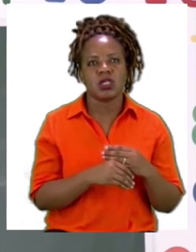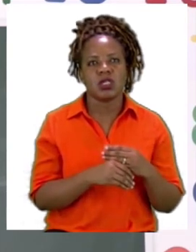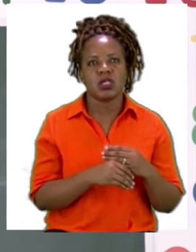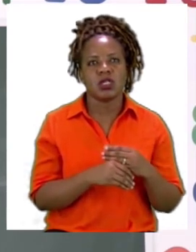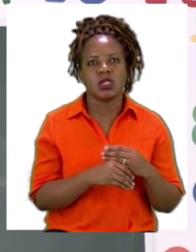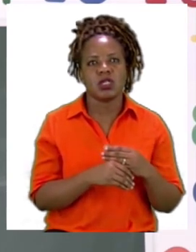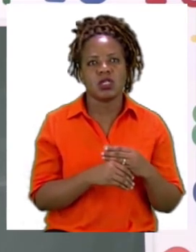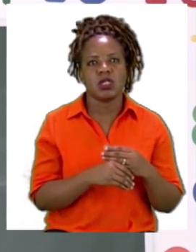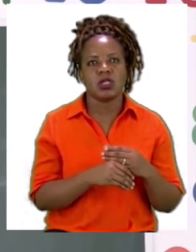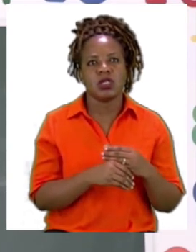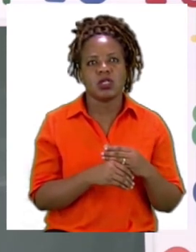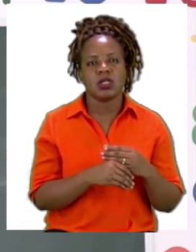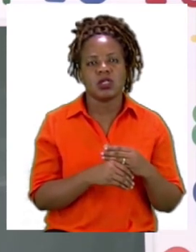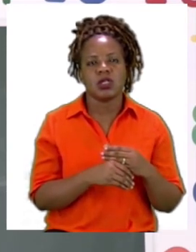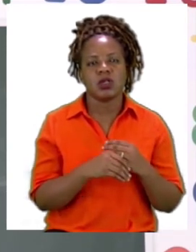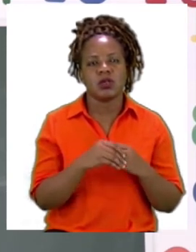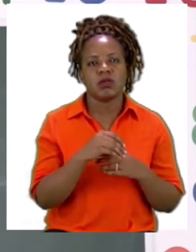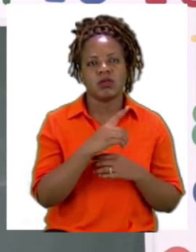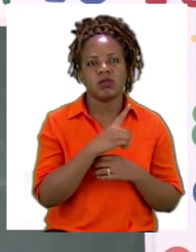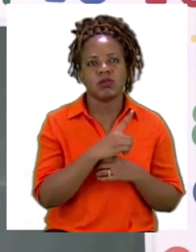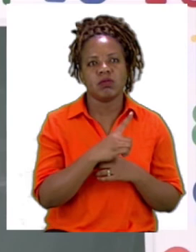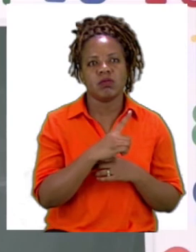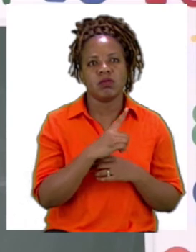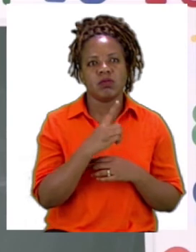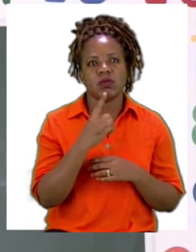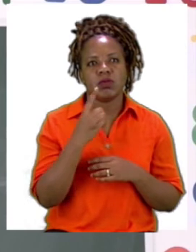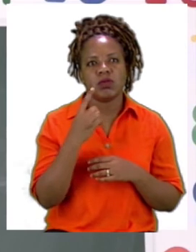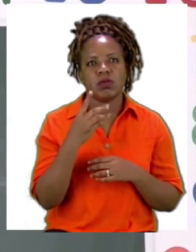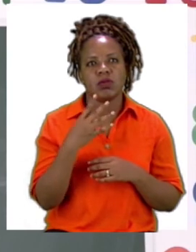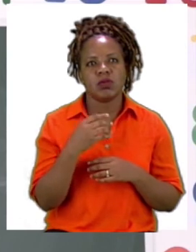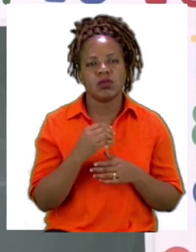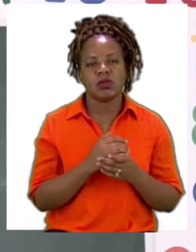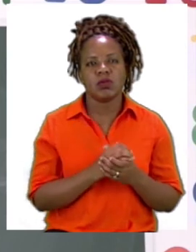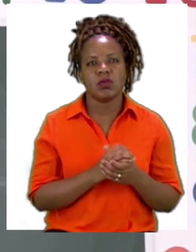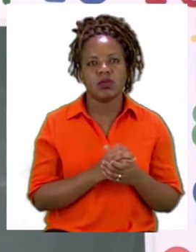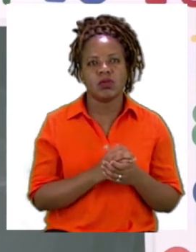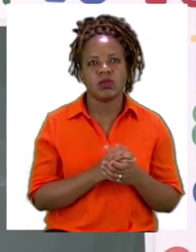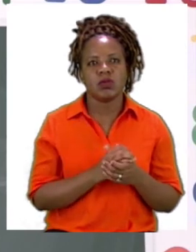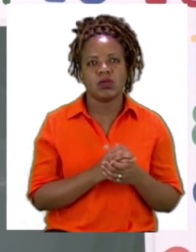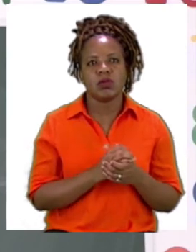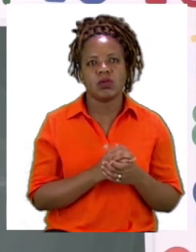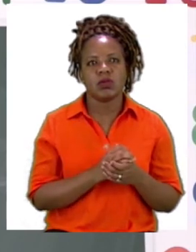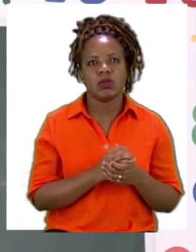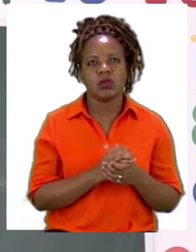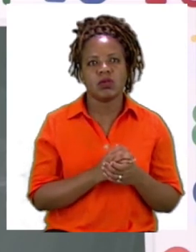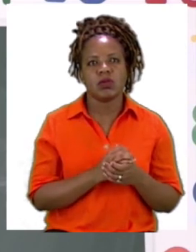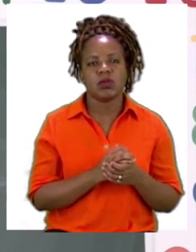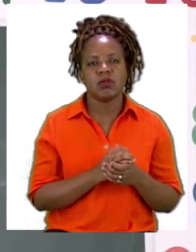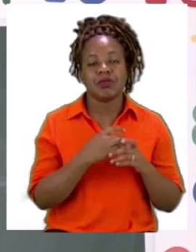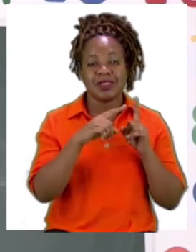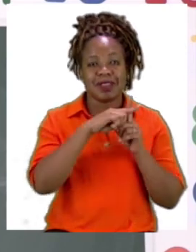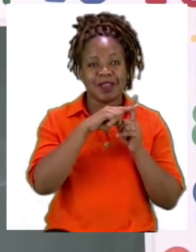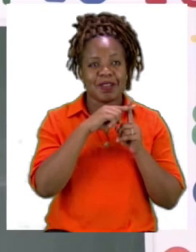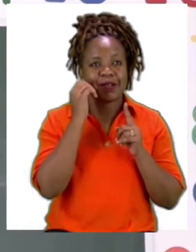So we are going to do it this way for a change today. Then we say 0, this is a plus, remember